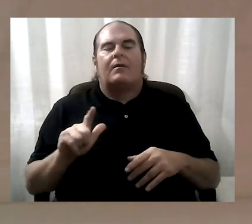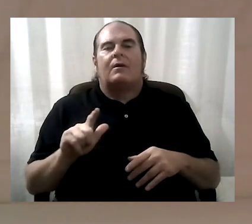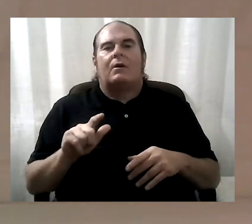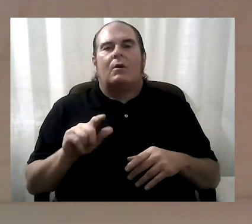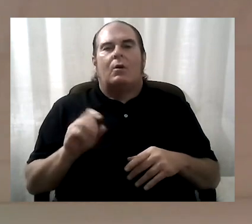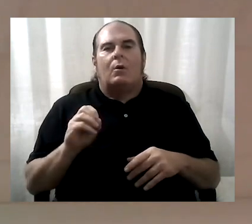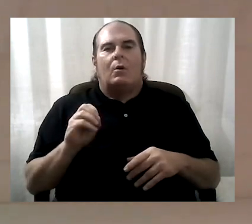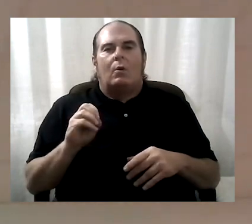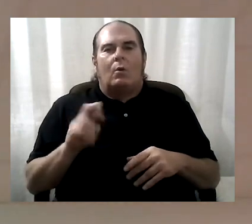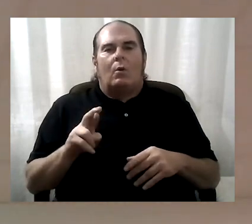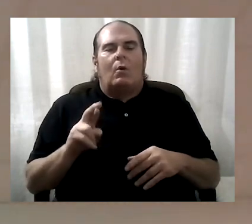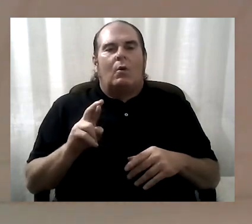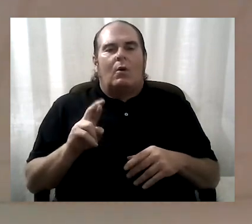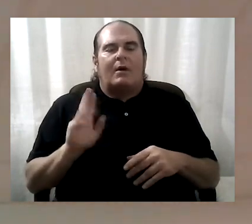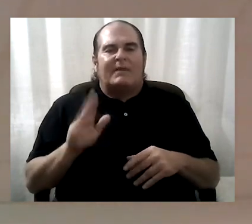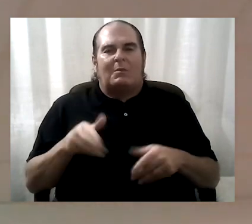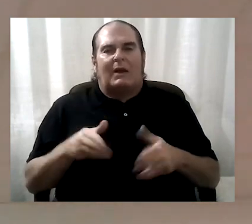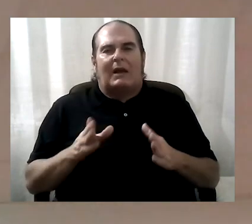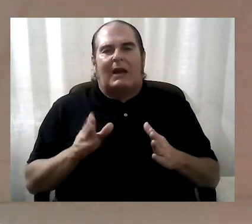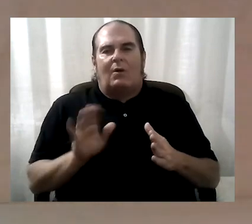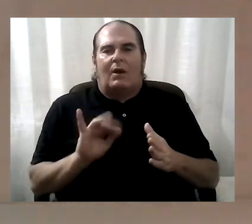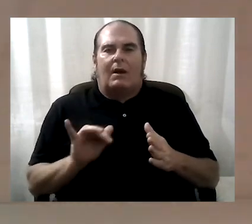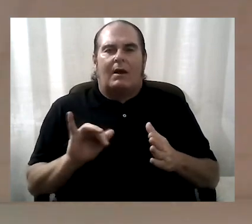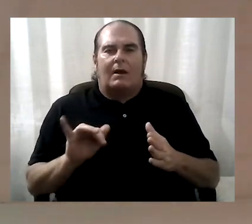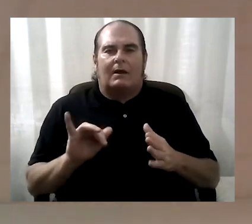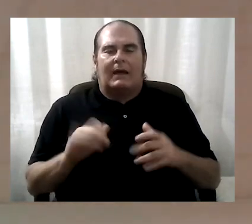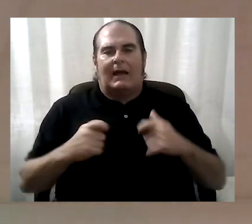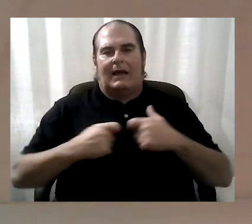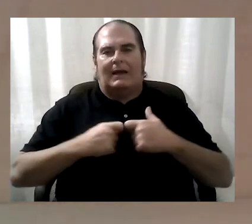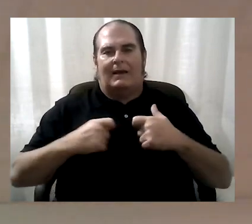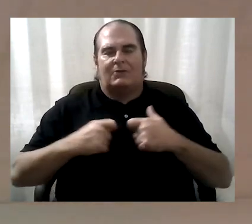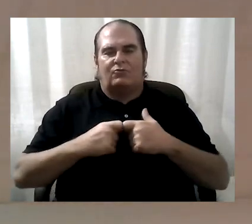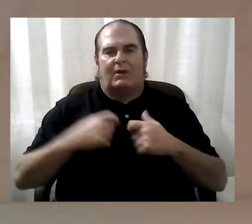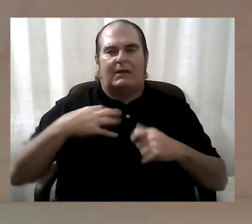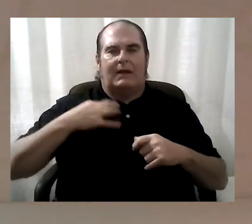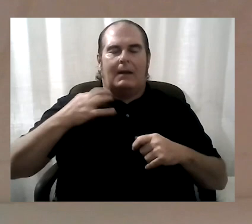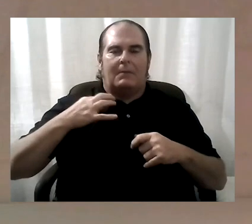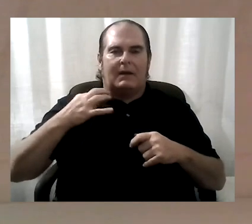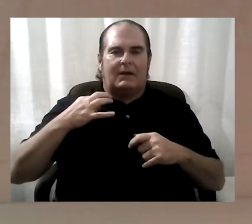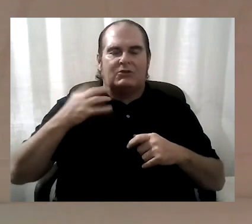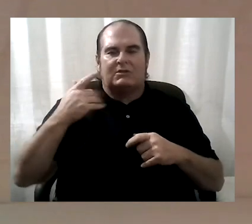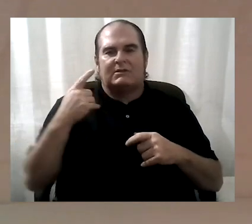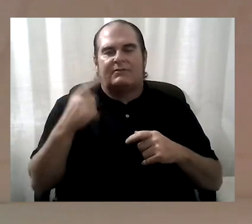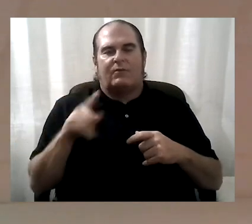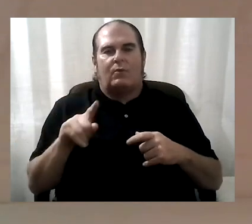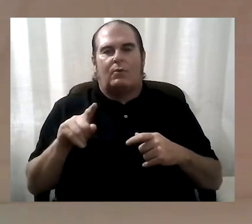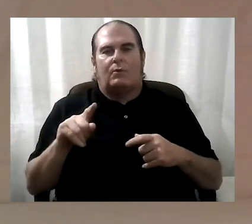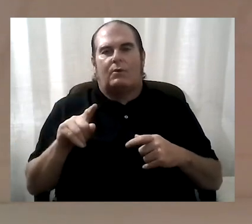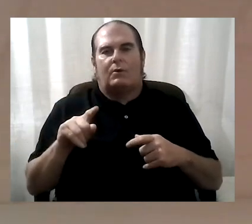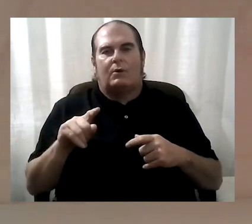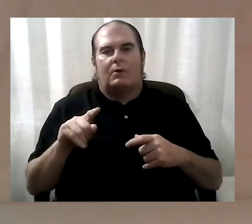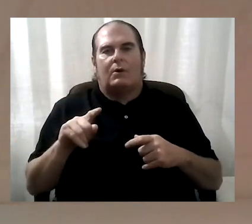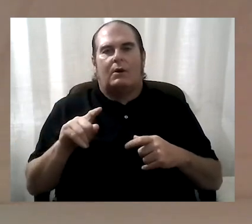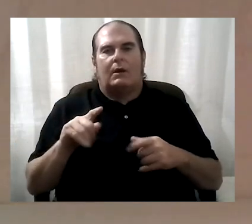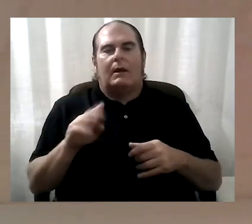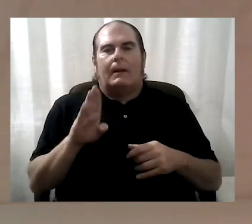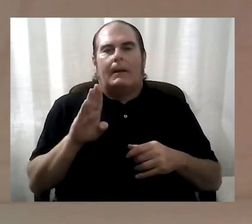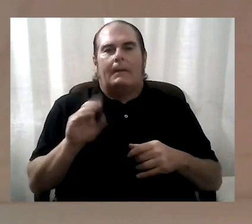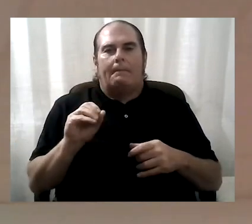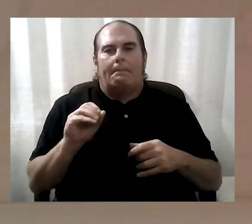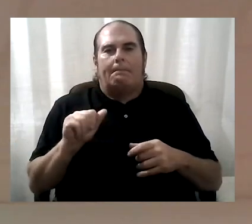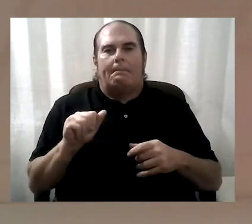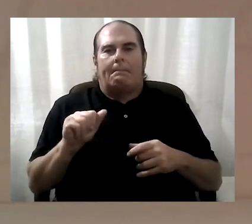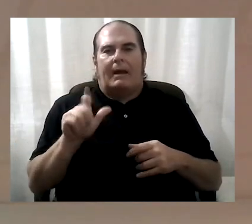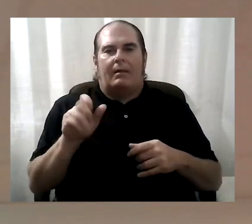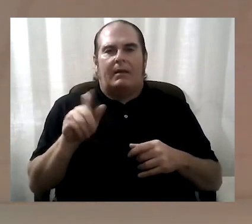like electronic applications for ballot by mail, such as